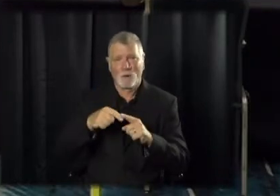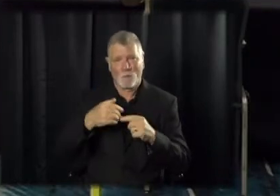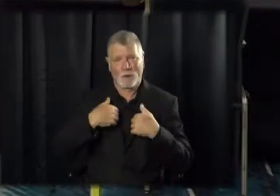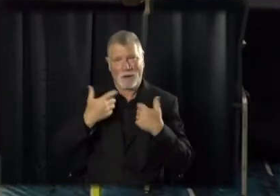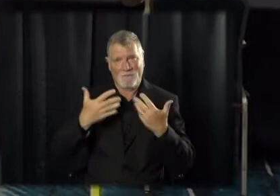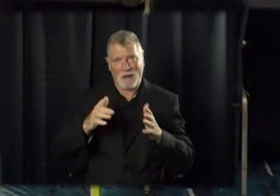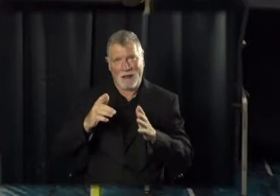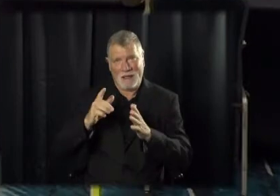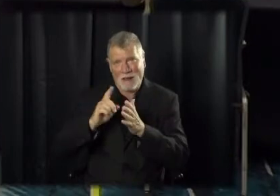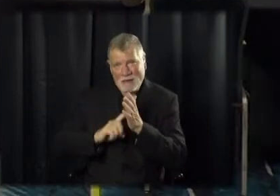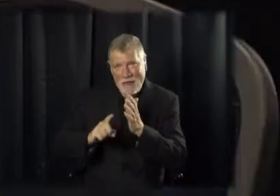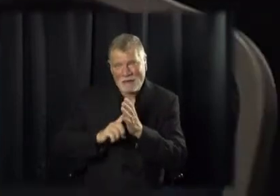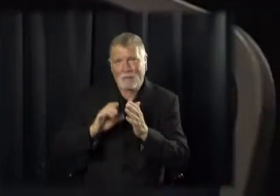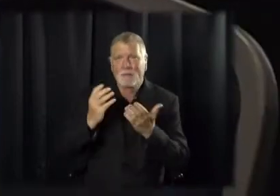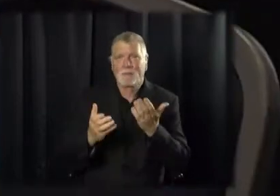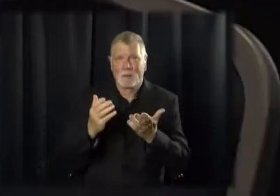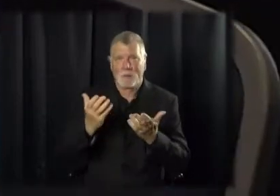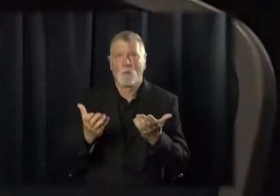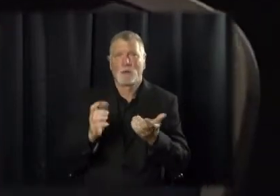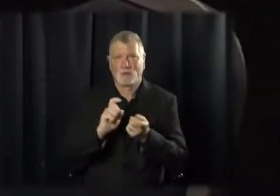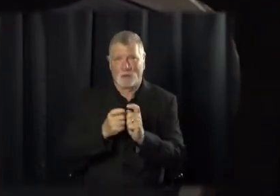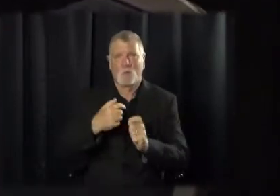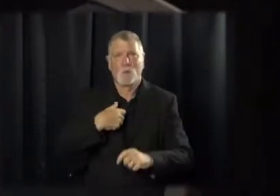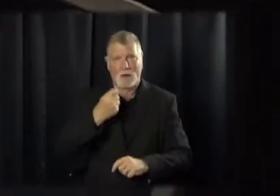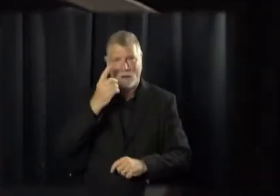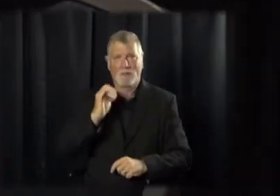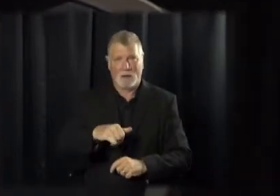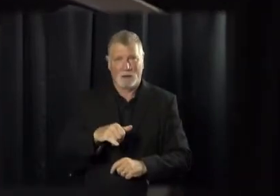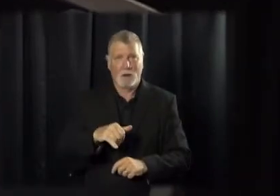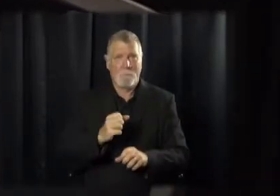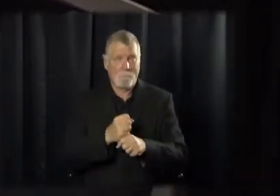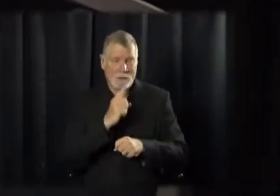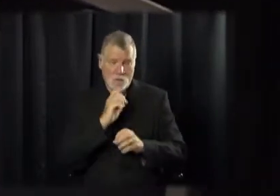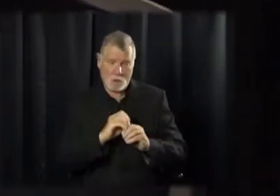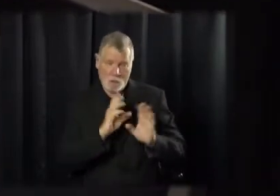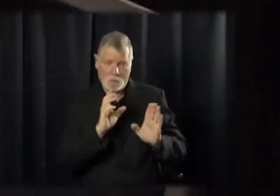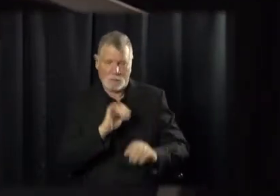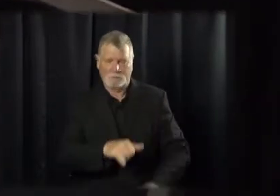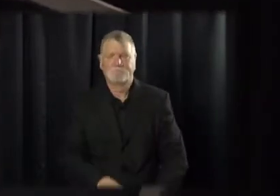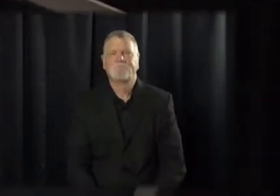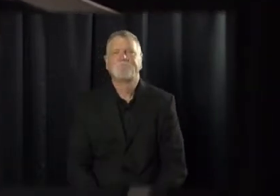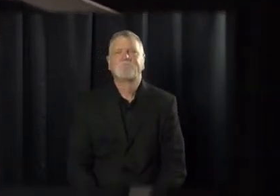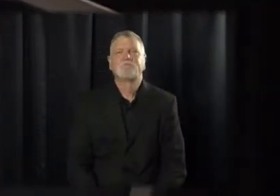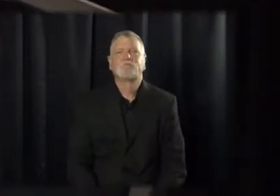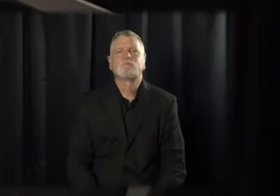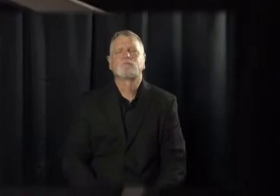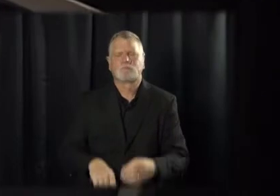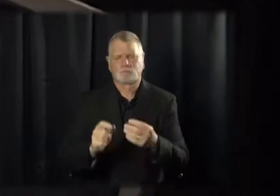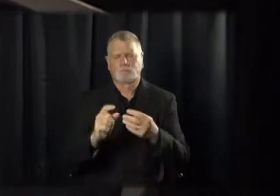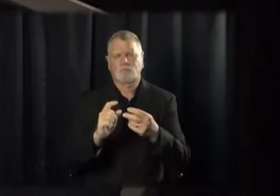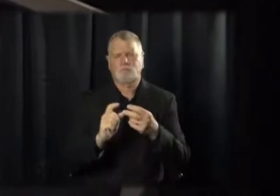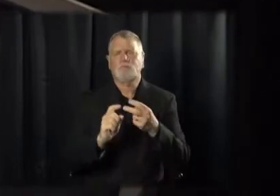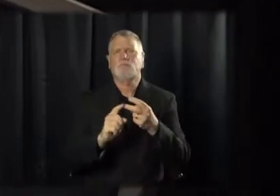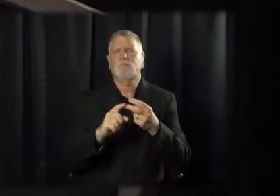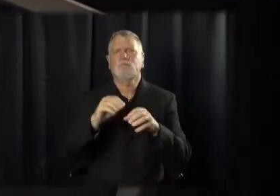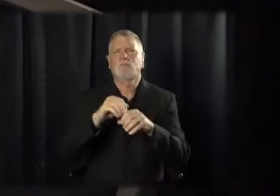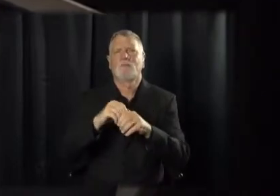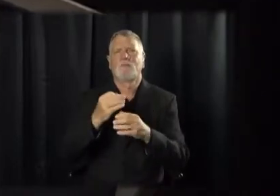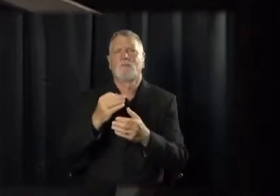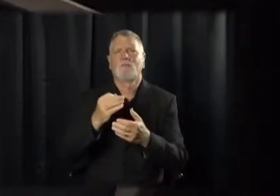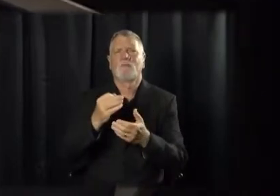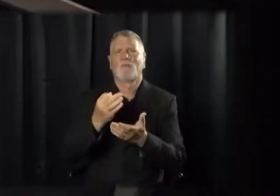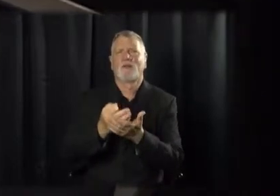final analysis, that could bring a change, and we understand that. So I want that to be very clear. The second thing is that we do in the fiscal